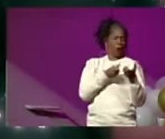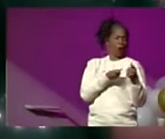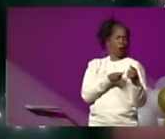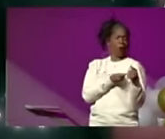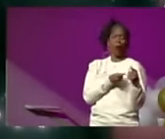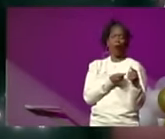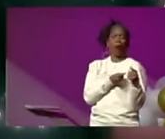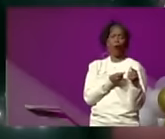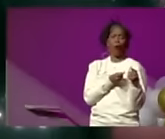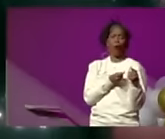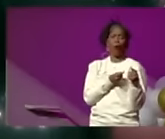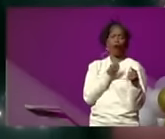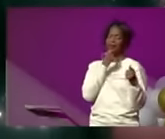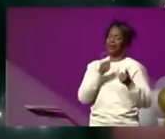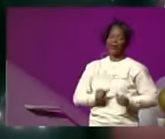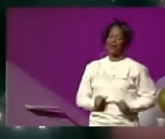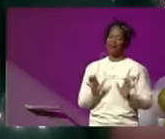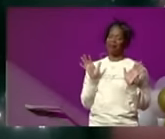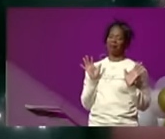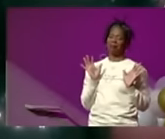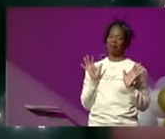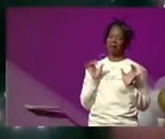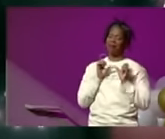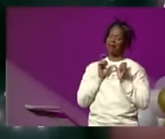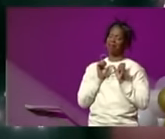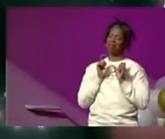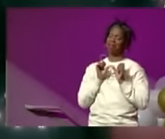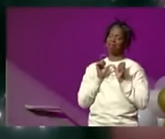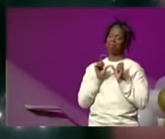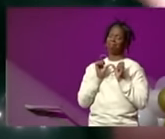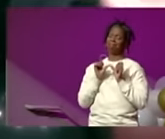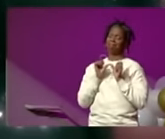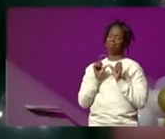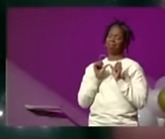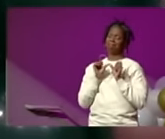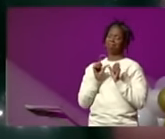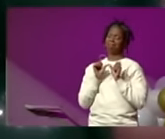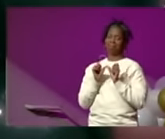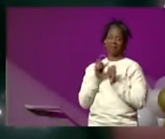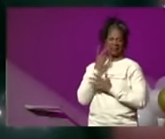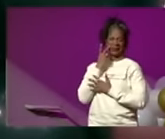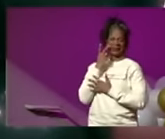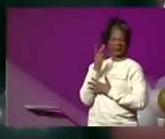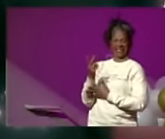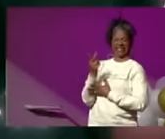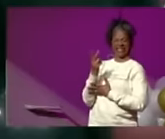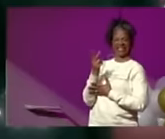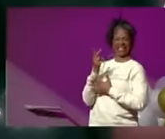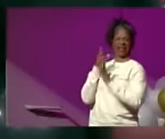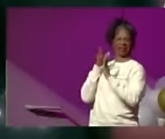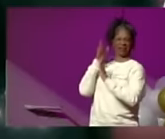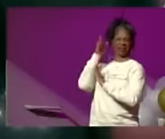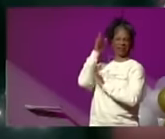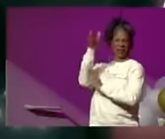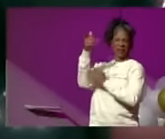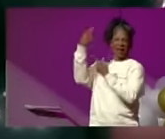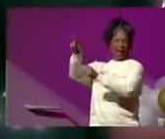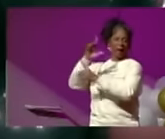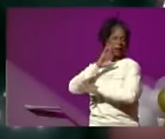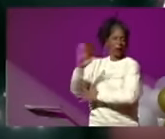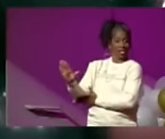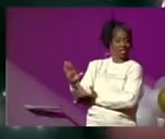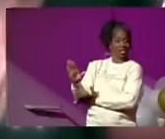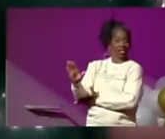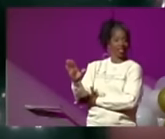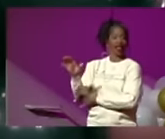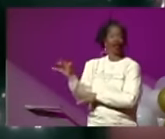keep on keeping on and keep coming back, you'll get to see what you're looking forward to. I'm trying to say